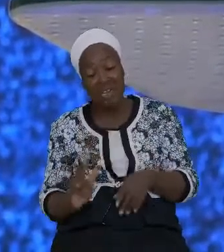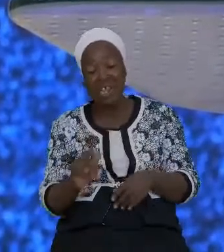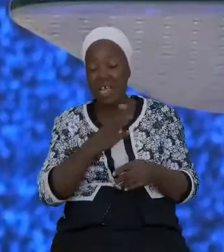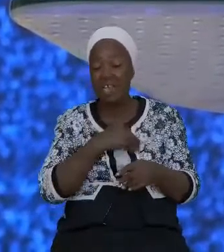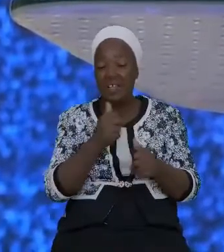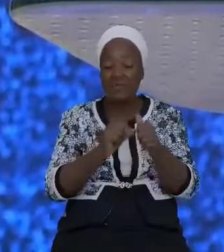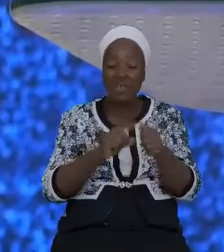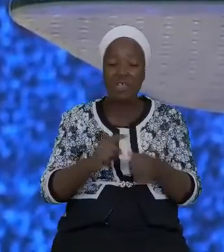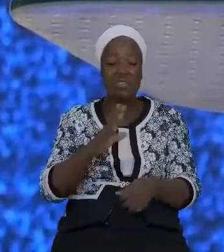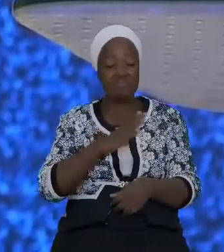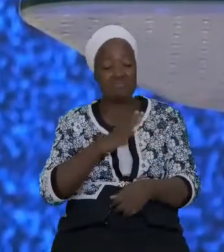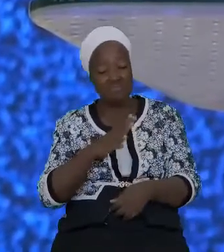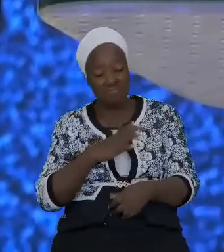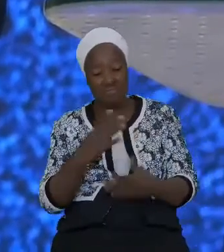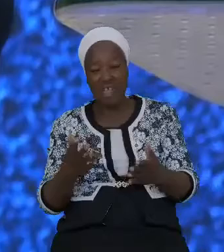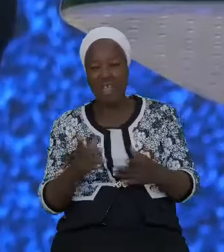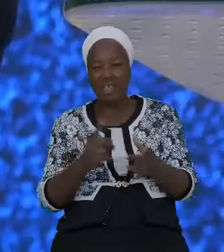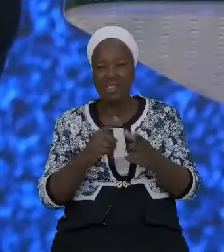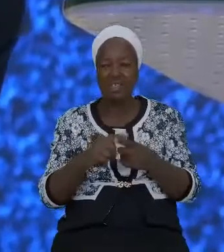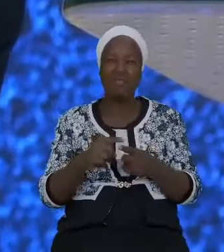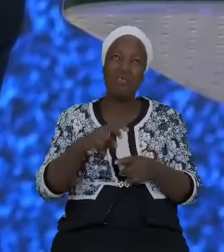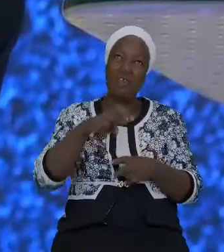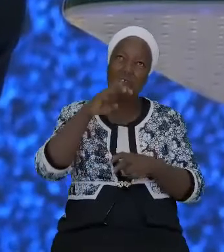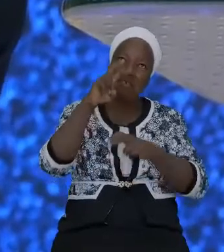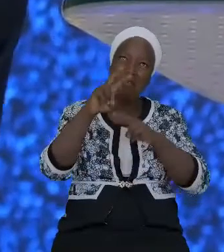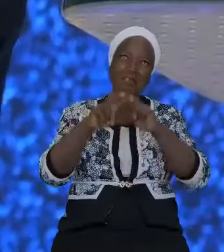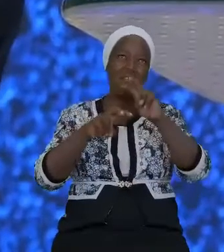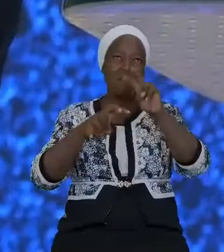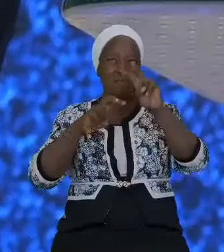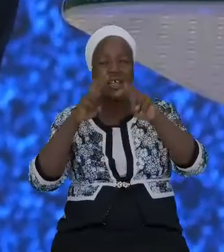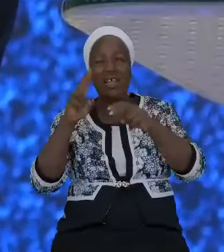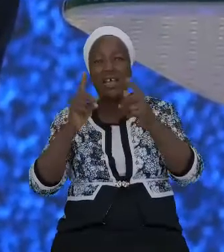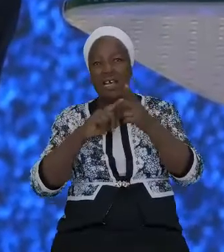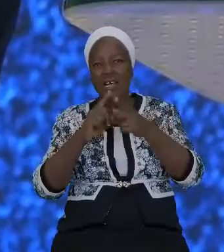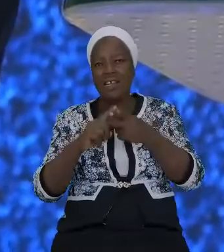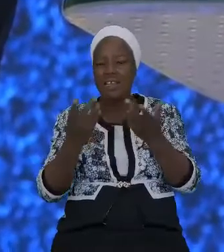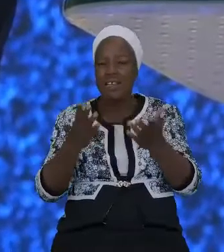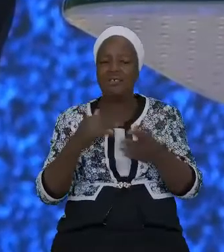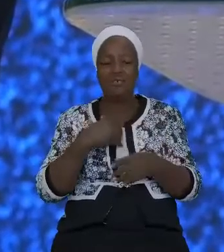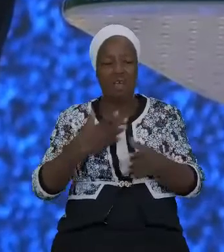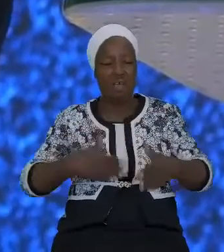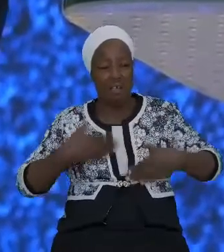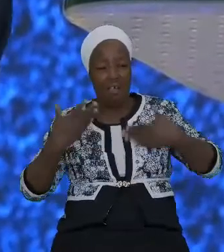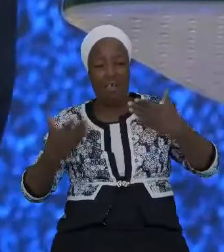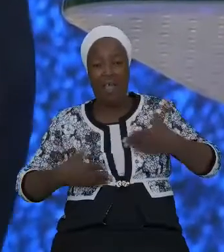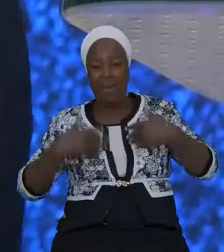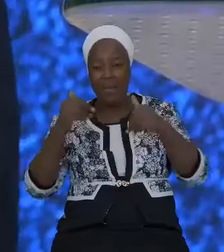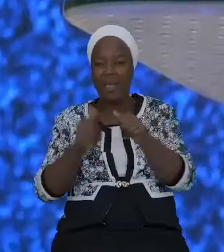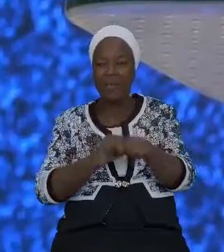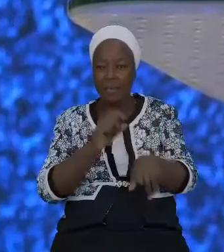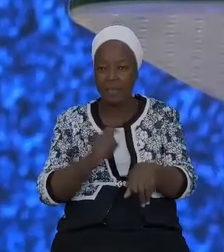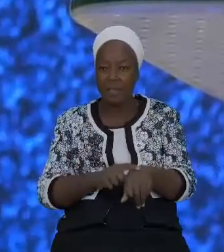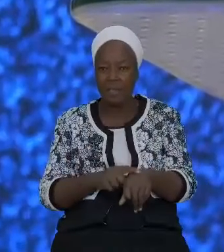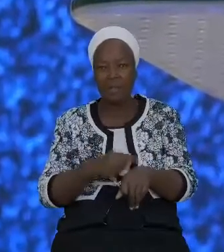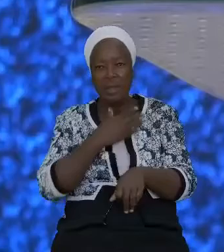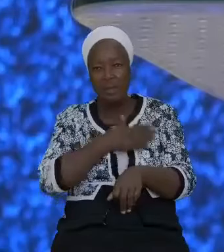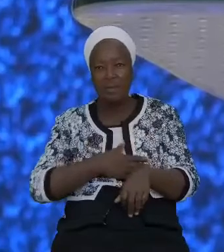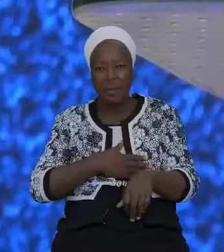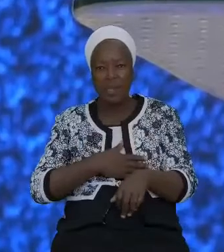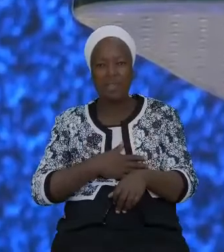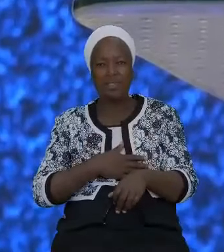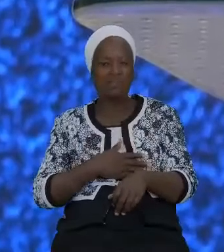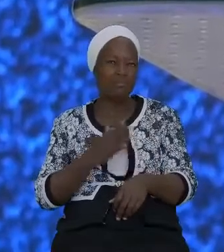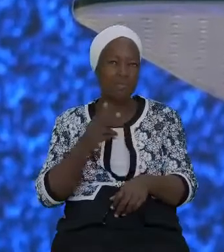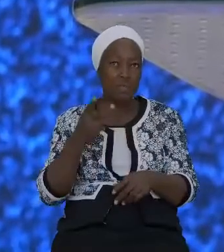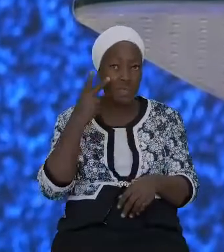is nice. You are climbing and riding on top of the winds. Look ahead. What